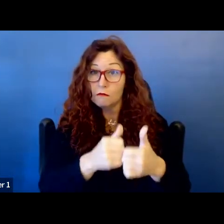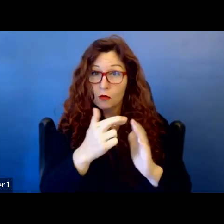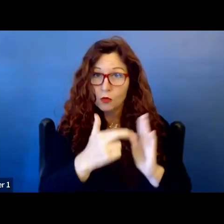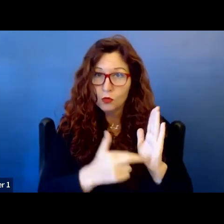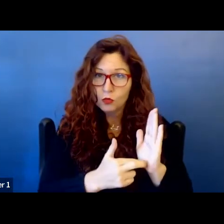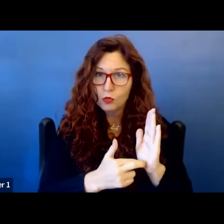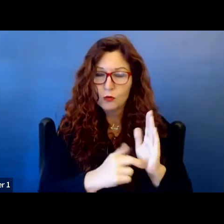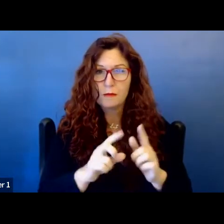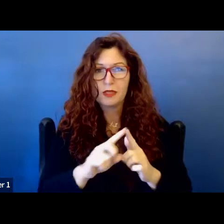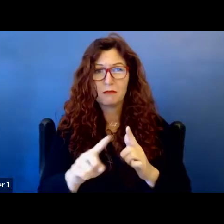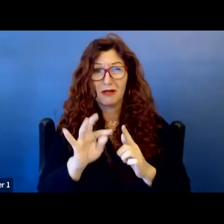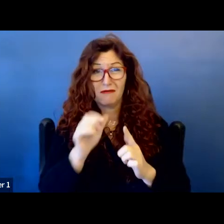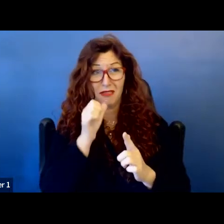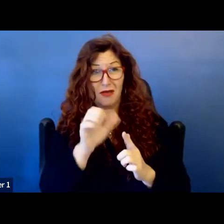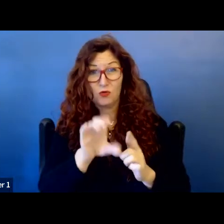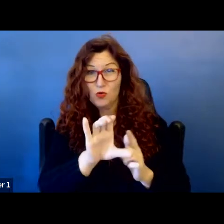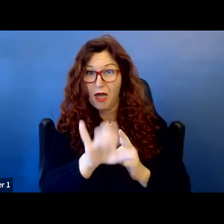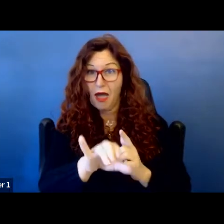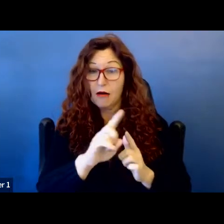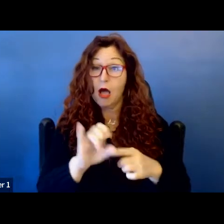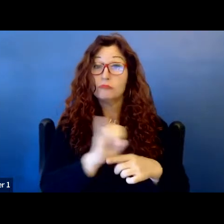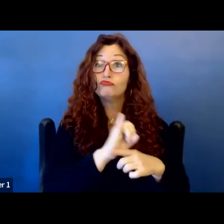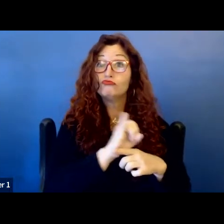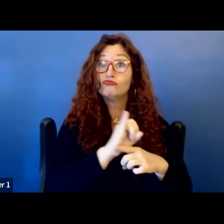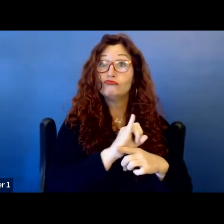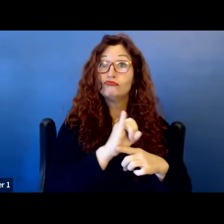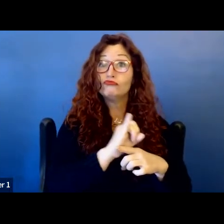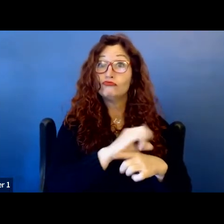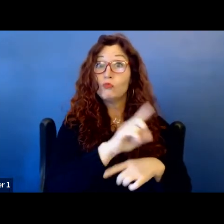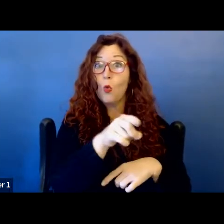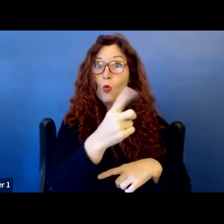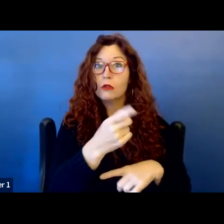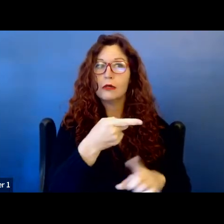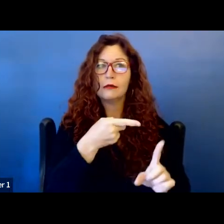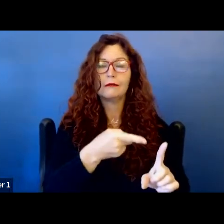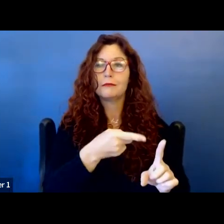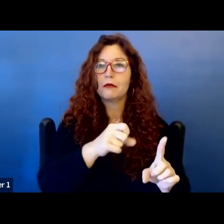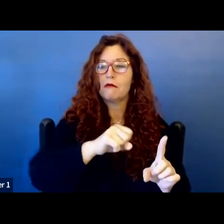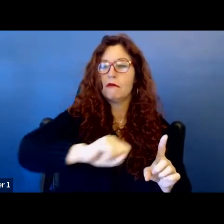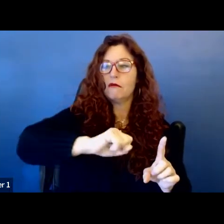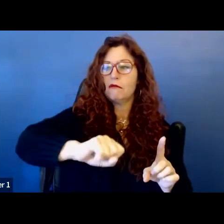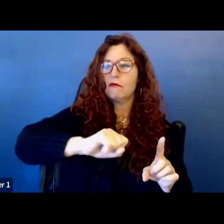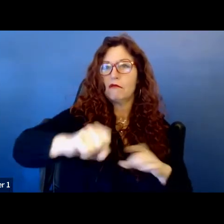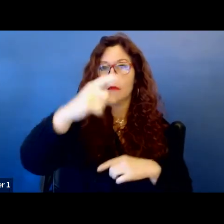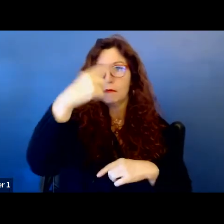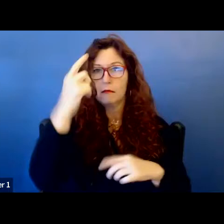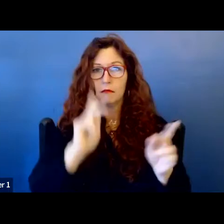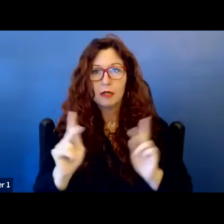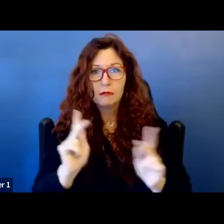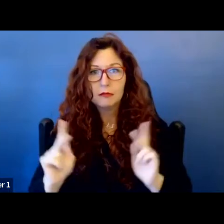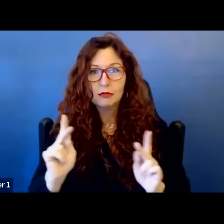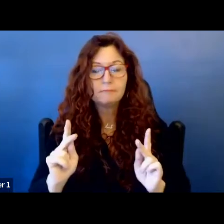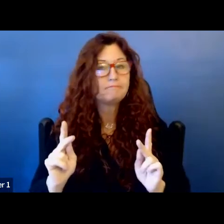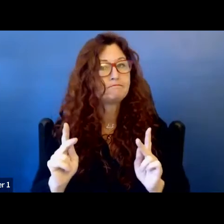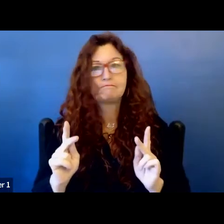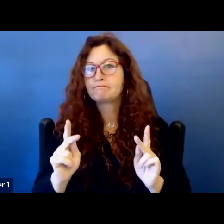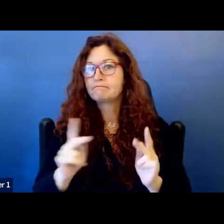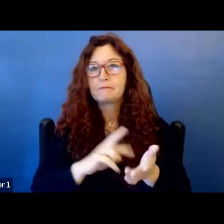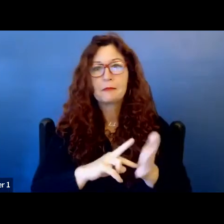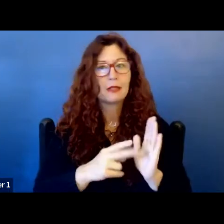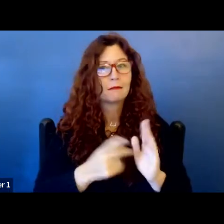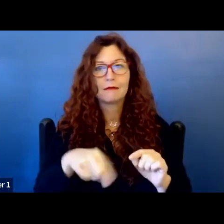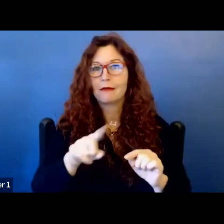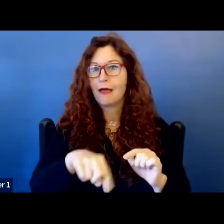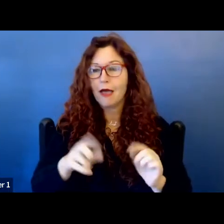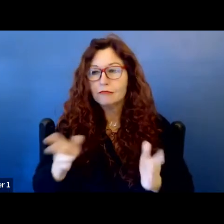values of inclusion has created a very narrow path that keeps those opportunities exclusive and it tends to block out